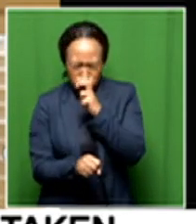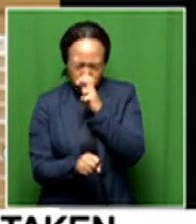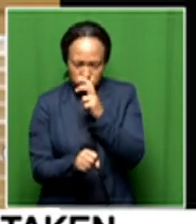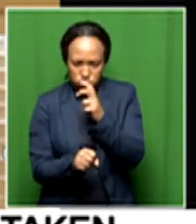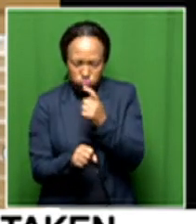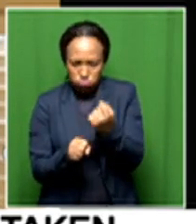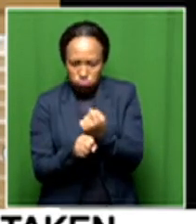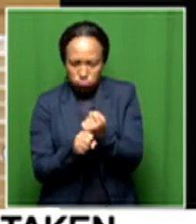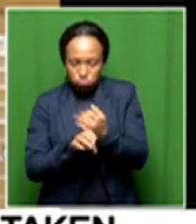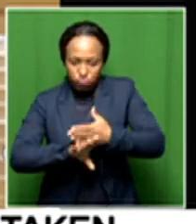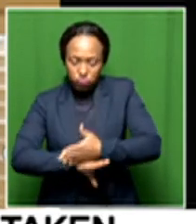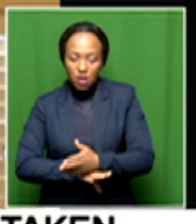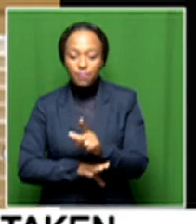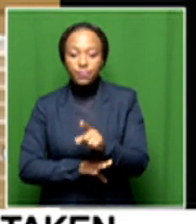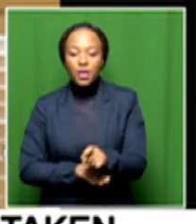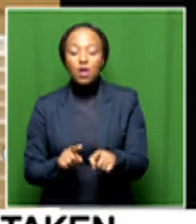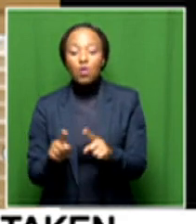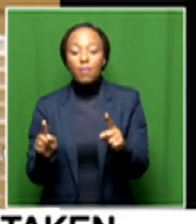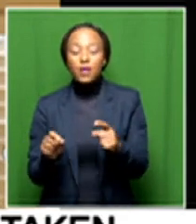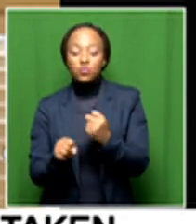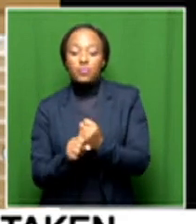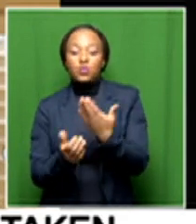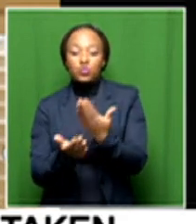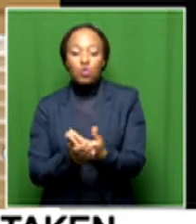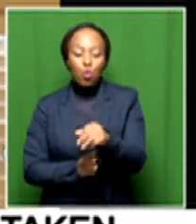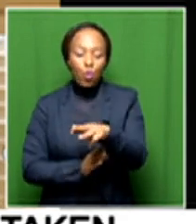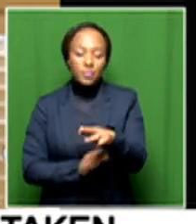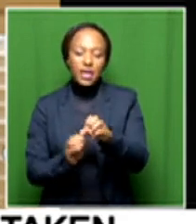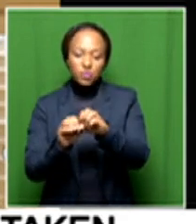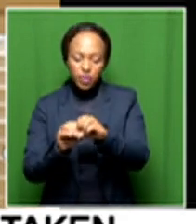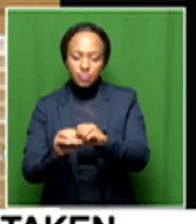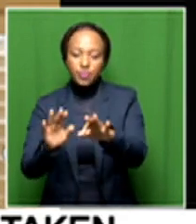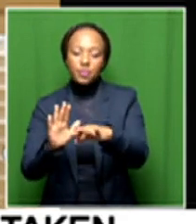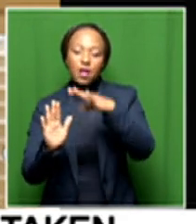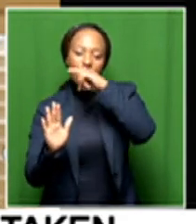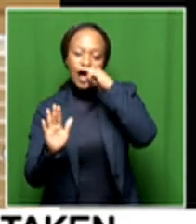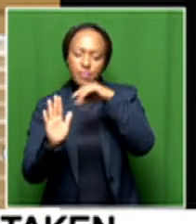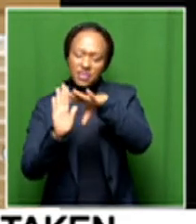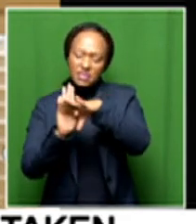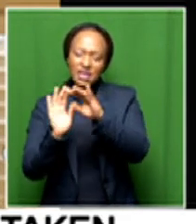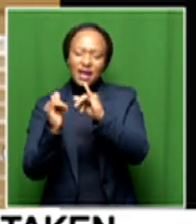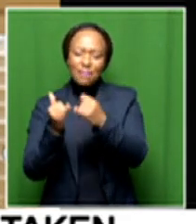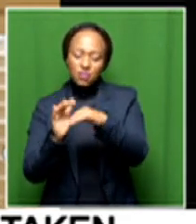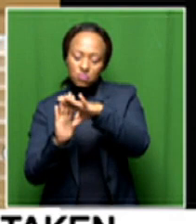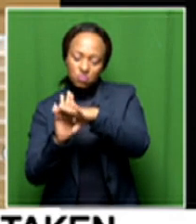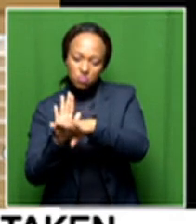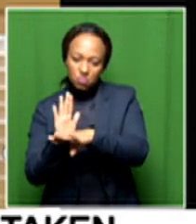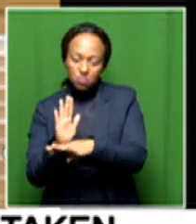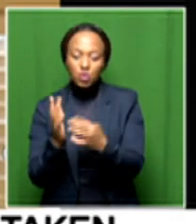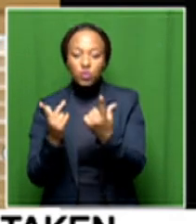the program as part of ensure them that we publish then the particular list, which we're going to do now continuously